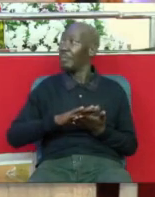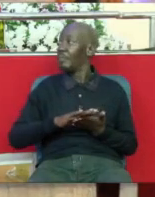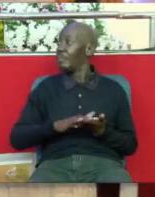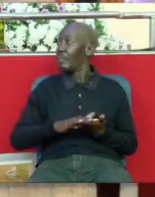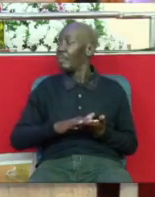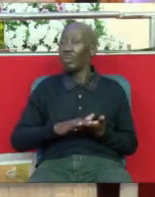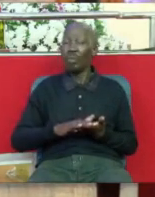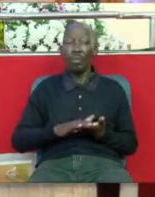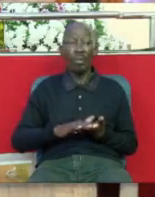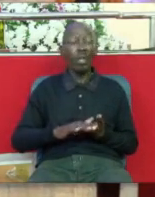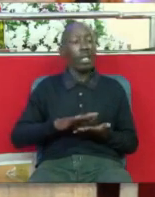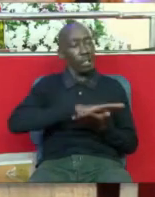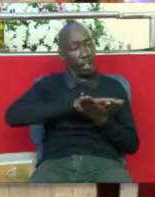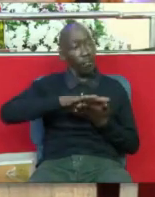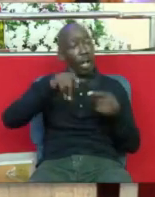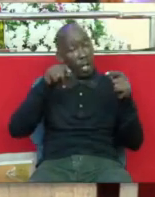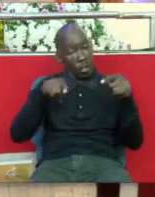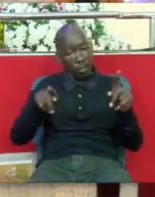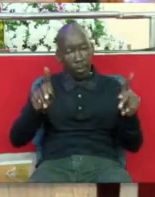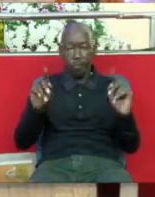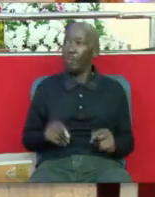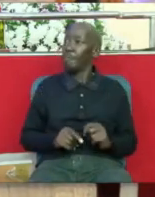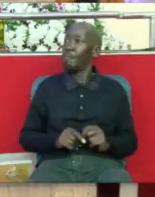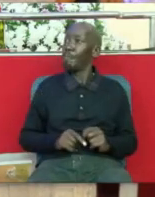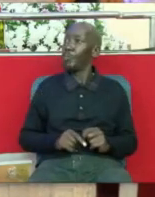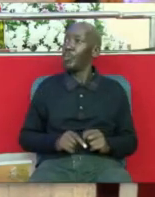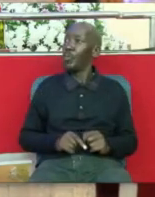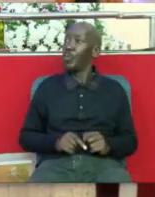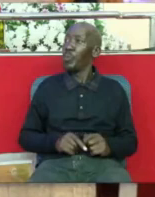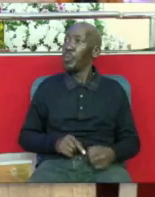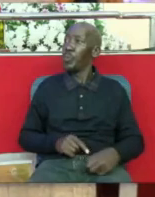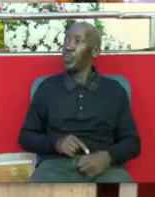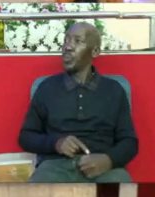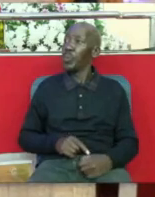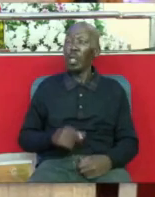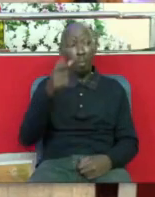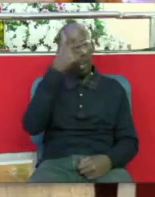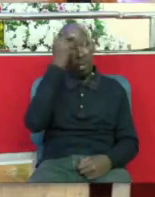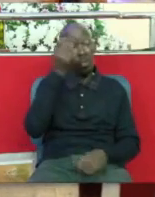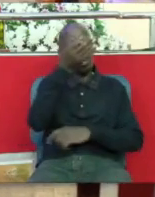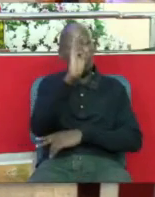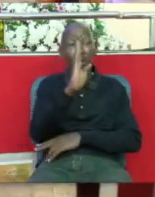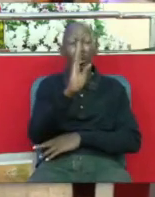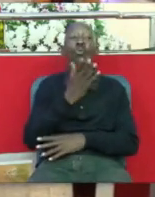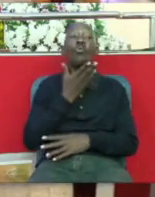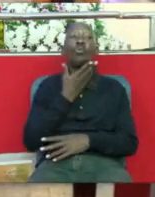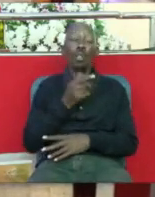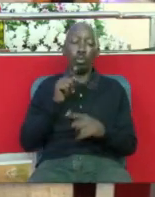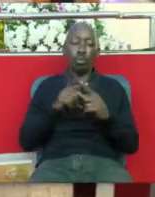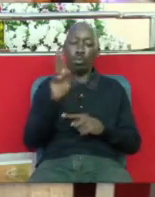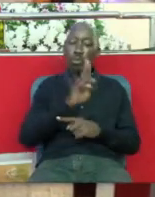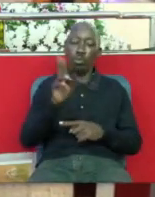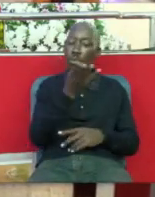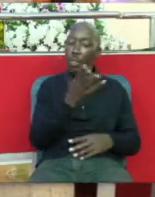They were told, sanctify yourself. Because God wanted to use them.